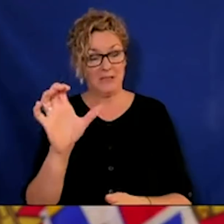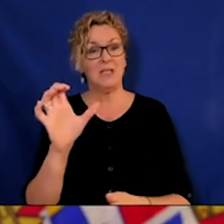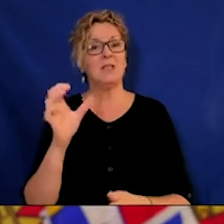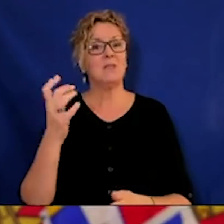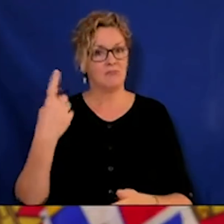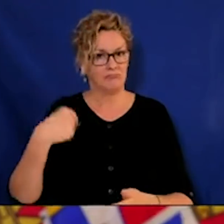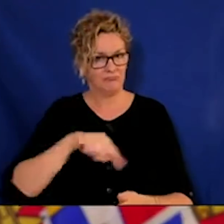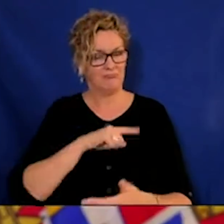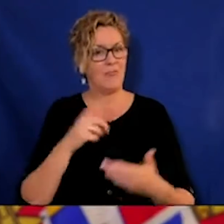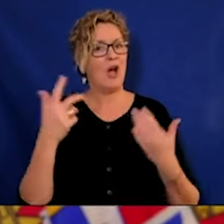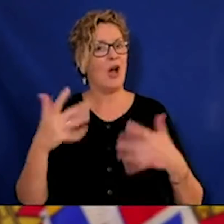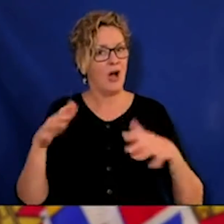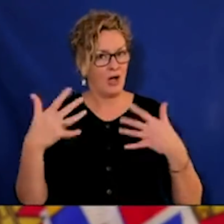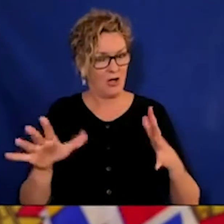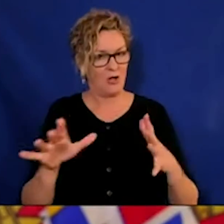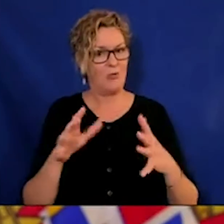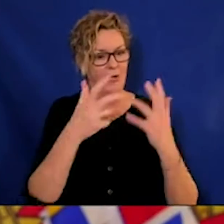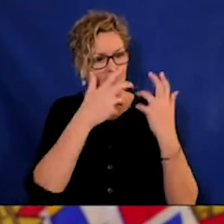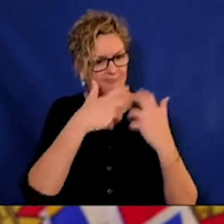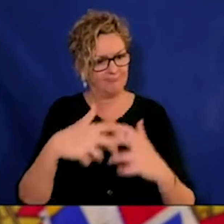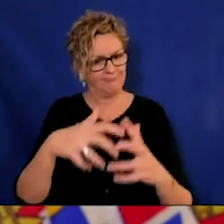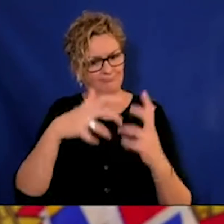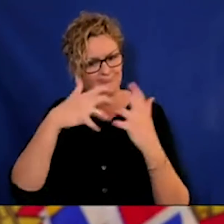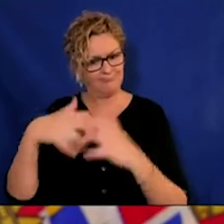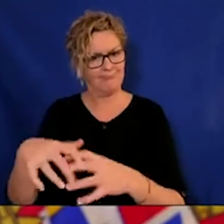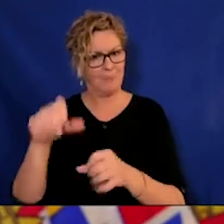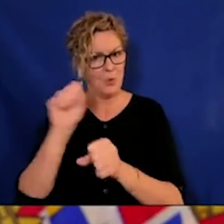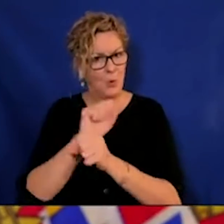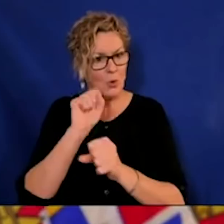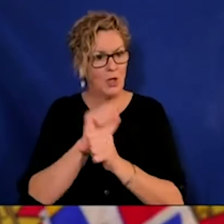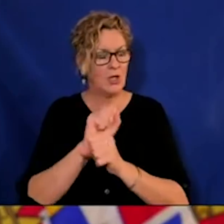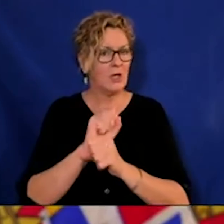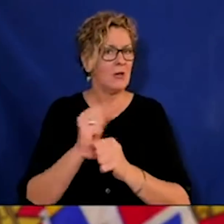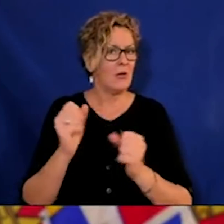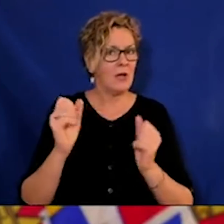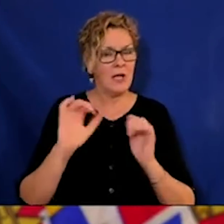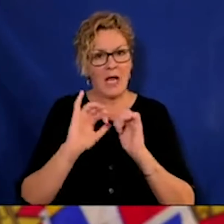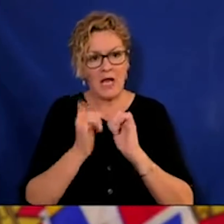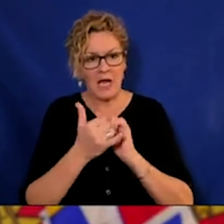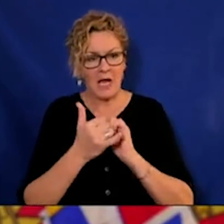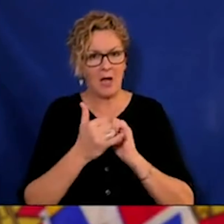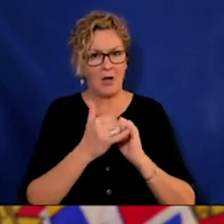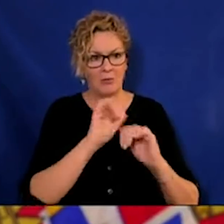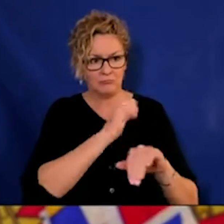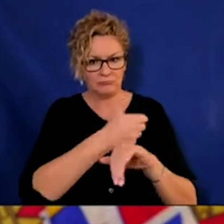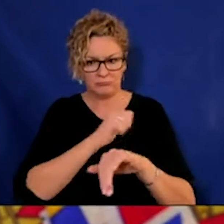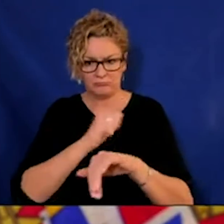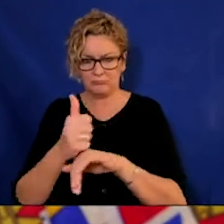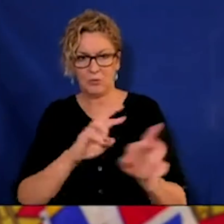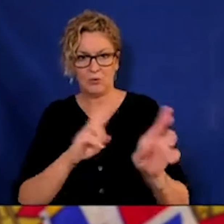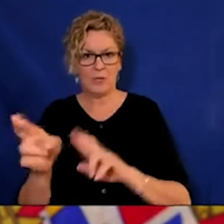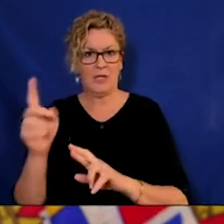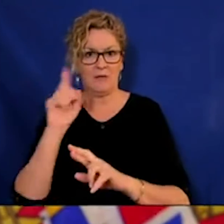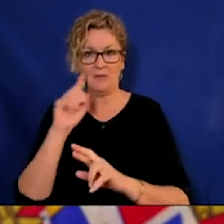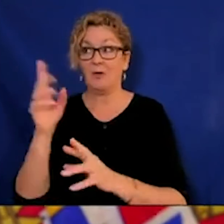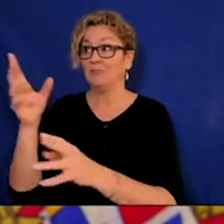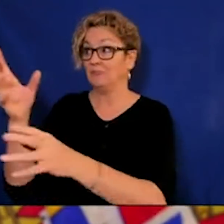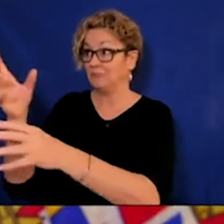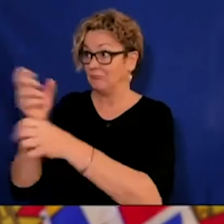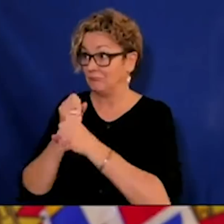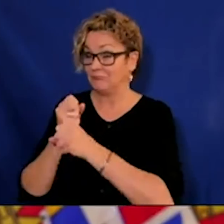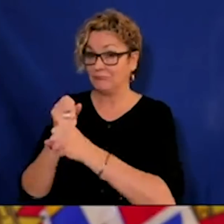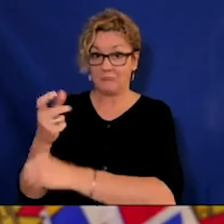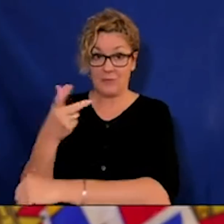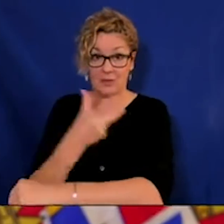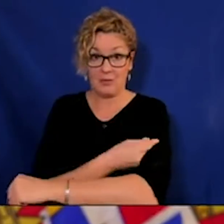our immunization strategy for everybody across the province who wants to be immunized. And we are ready to provide it. We will